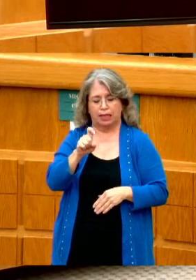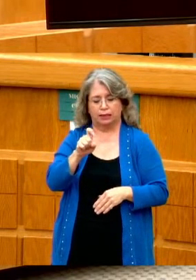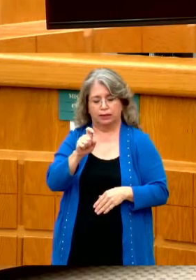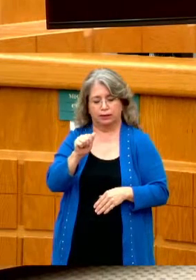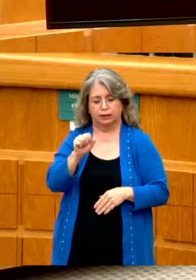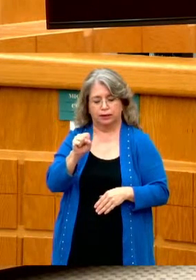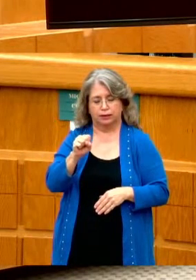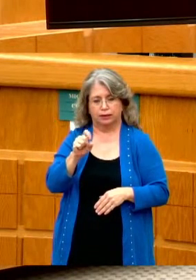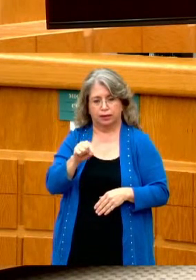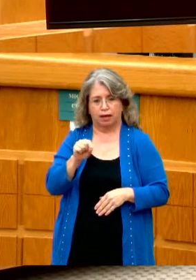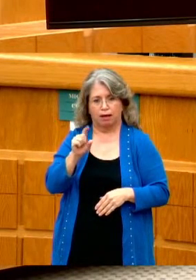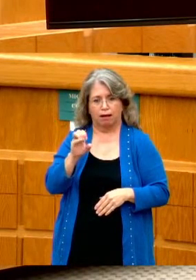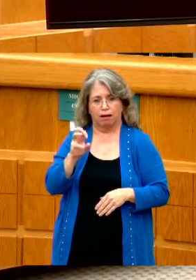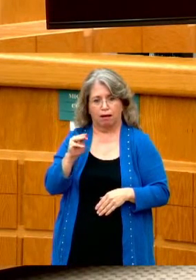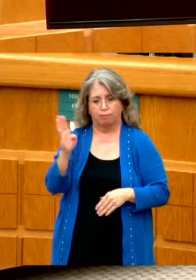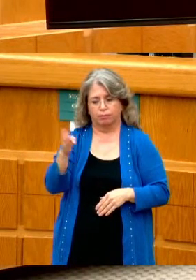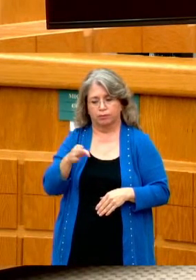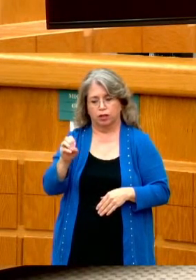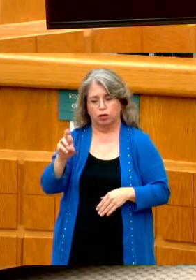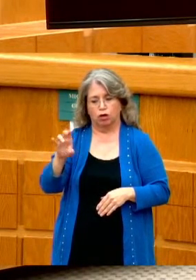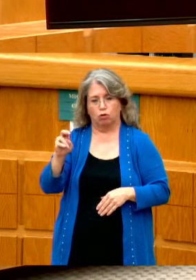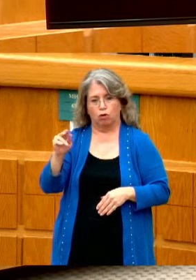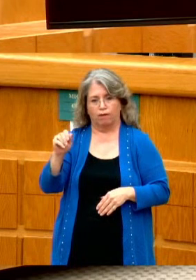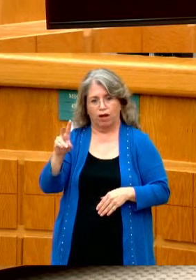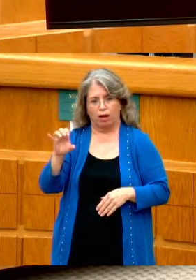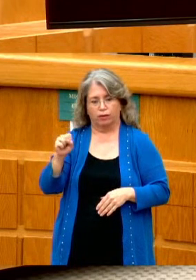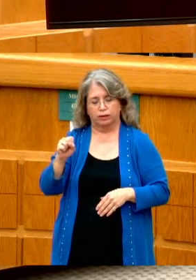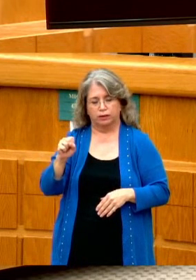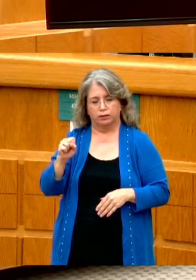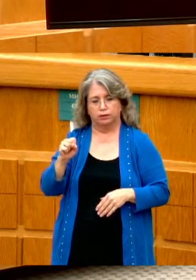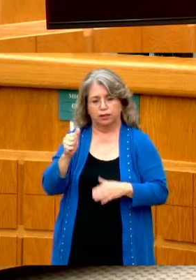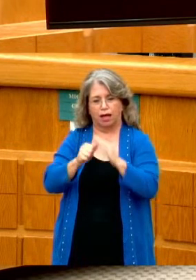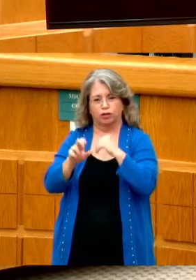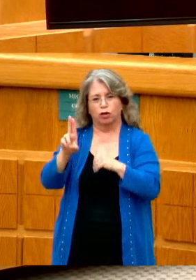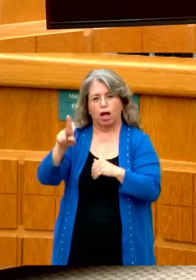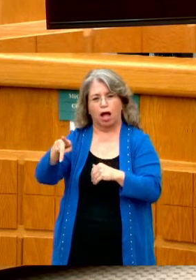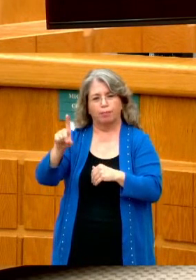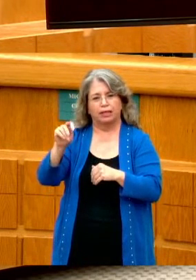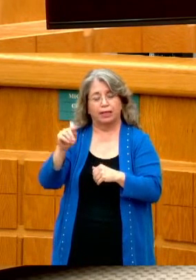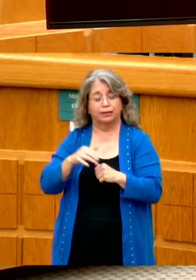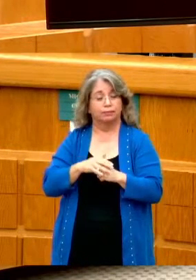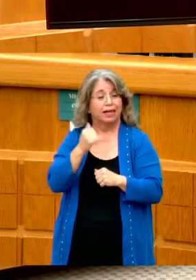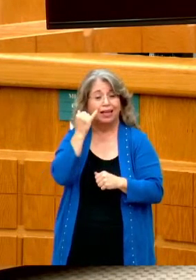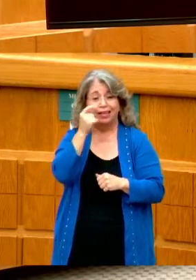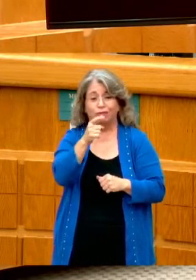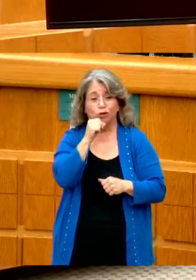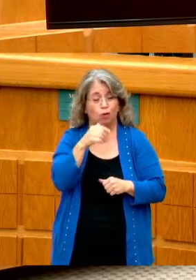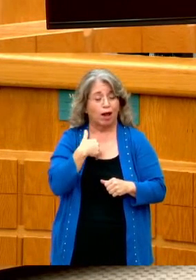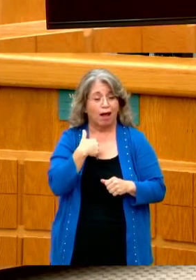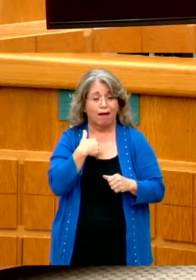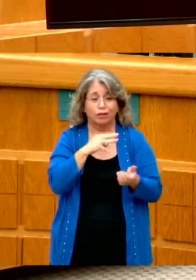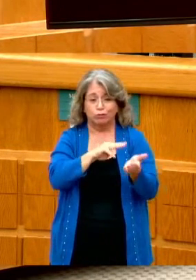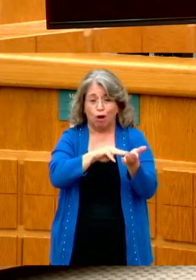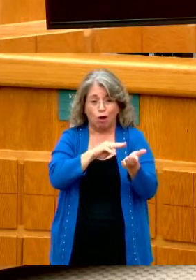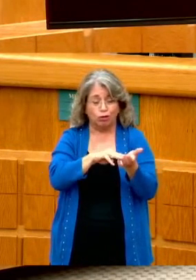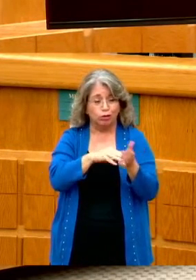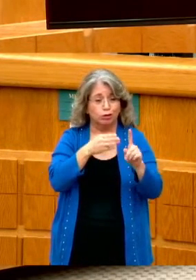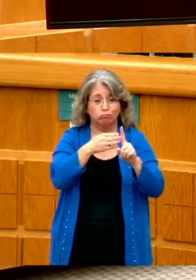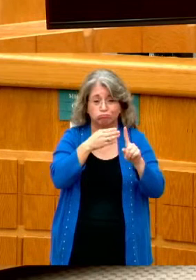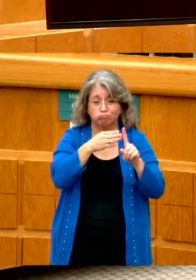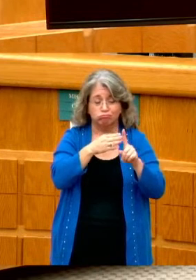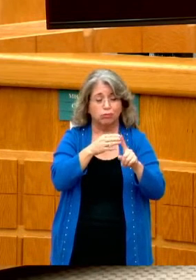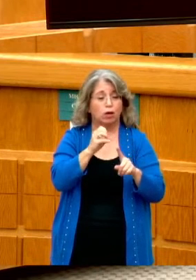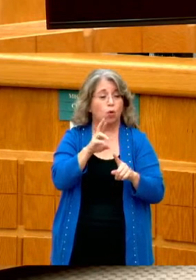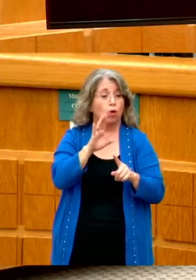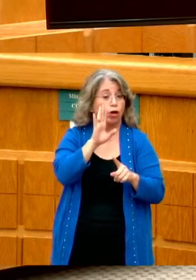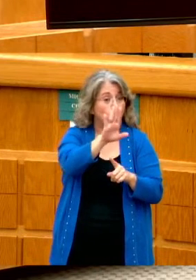cctexas.com/coronavirus under recent updates. Individuals that do not have a provider or their doctor, their provider, did not sign up to be